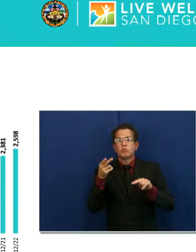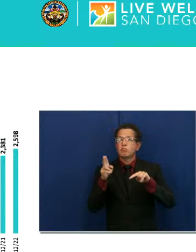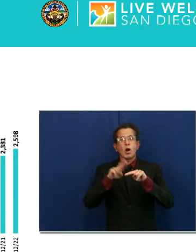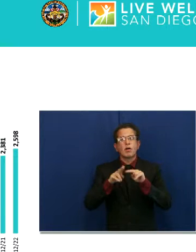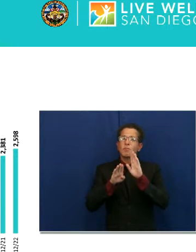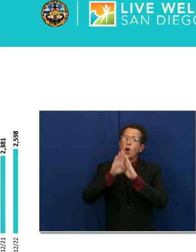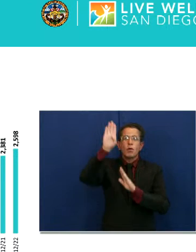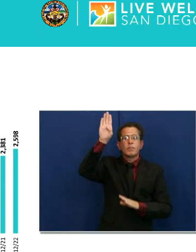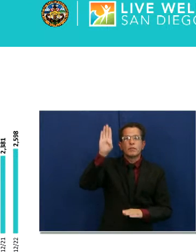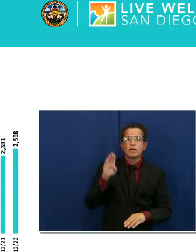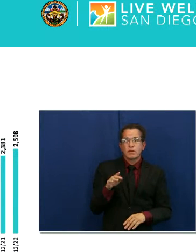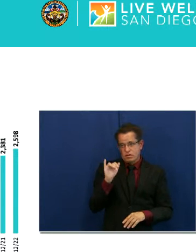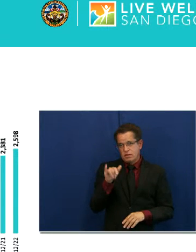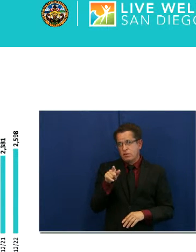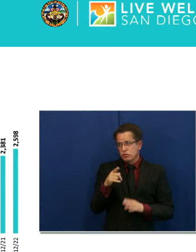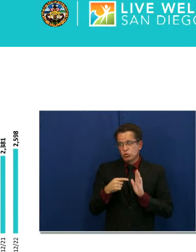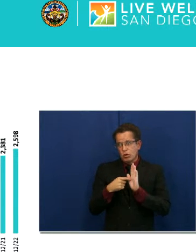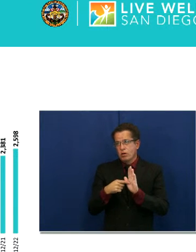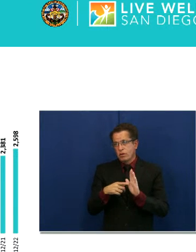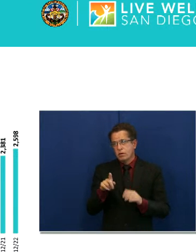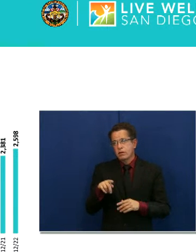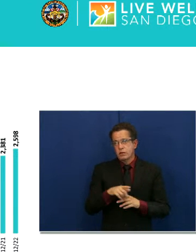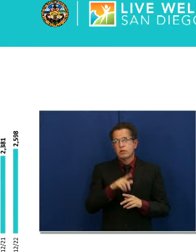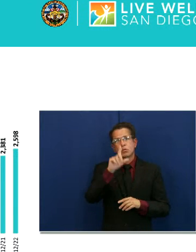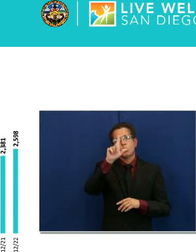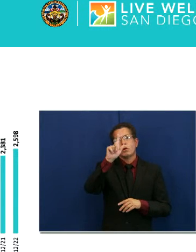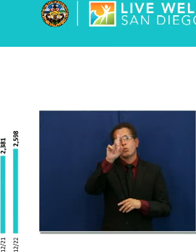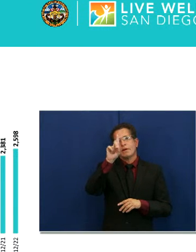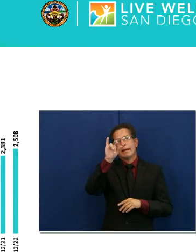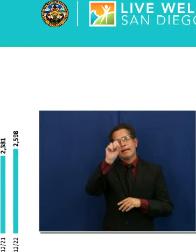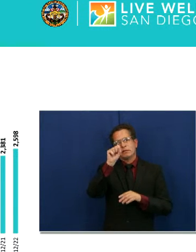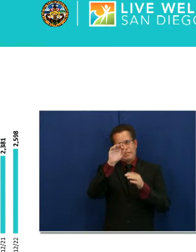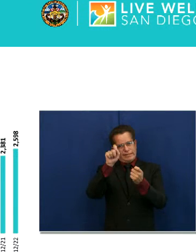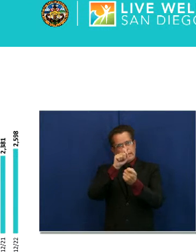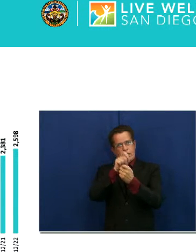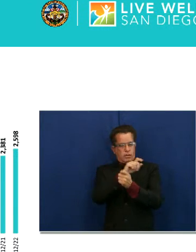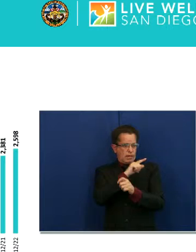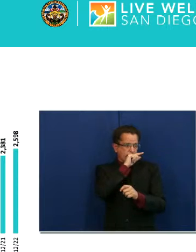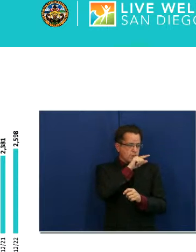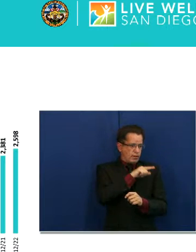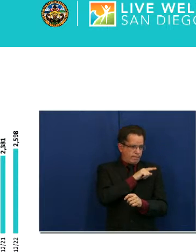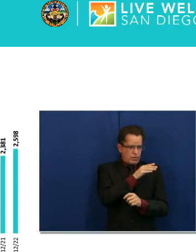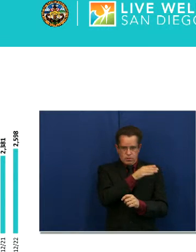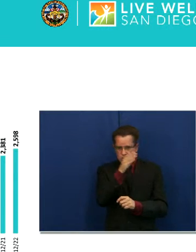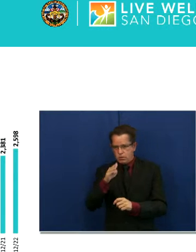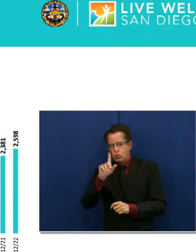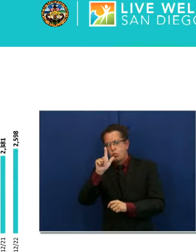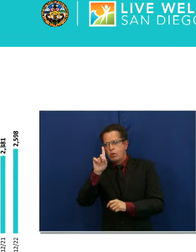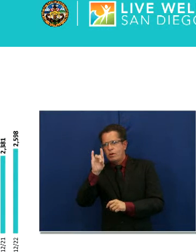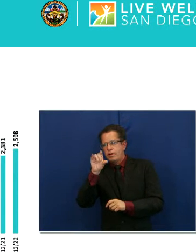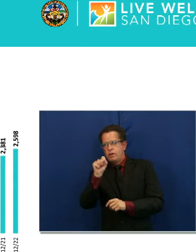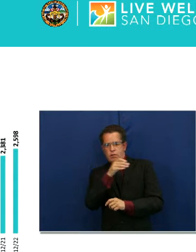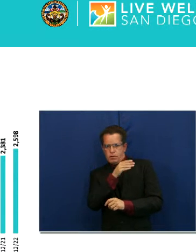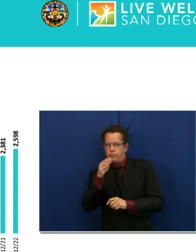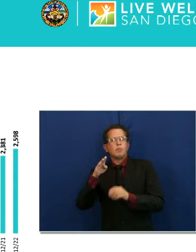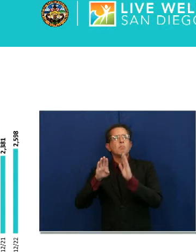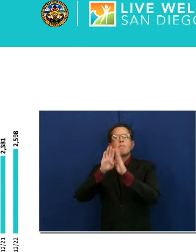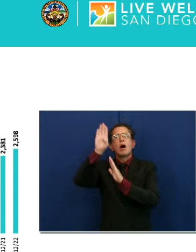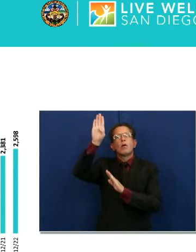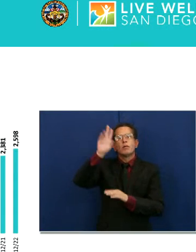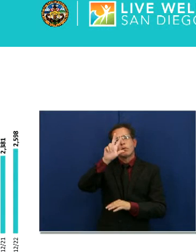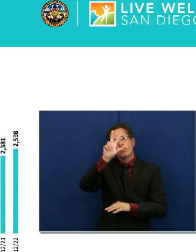have skyrocketed. Exactly 21 days after Thanksgiving, San Diego County had its record high number of cases